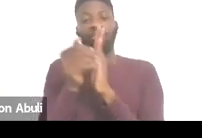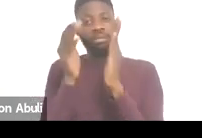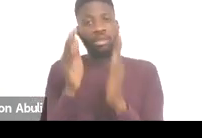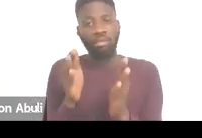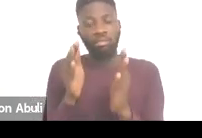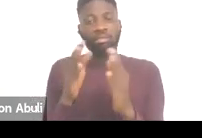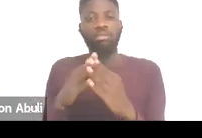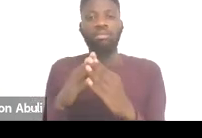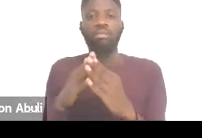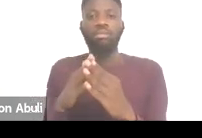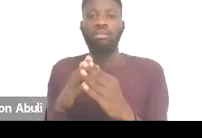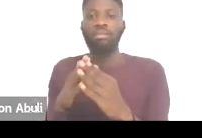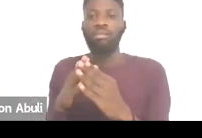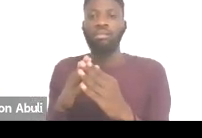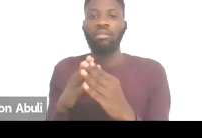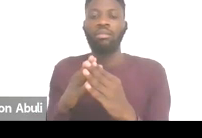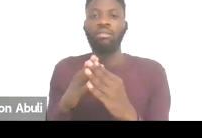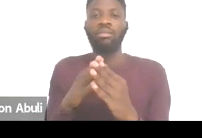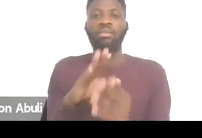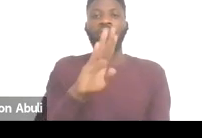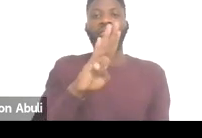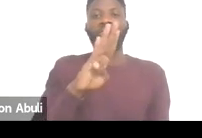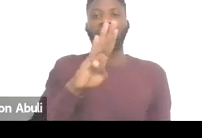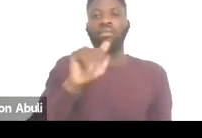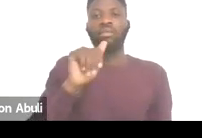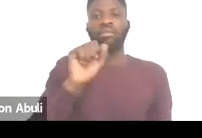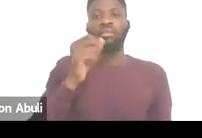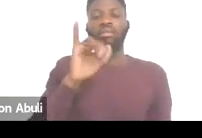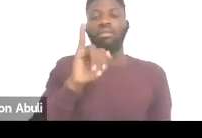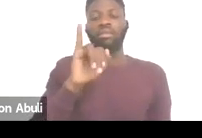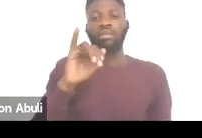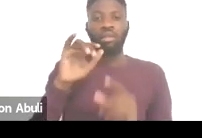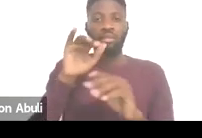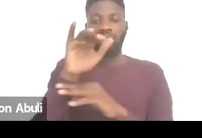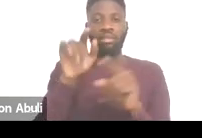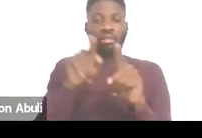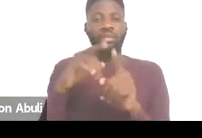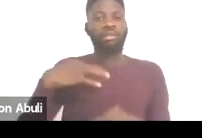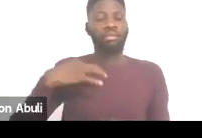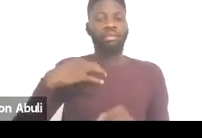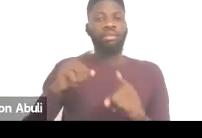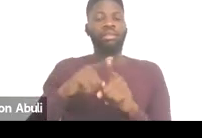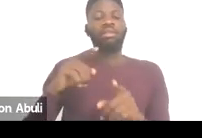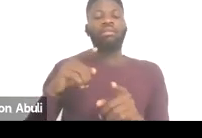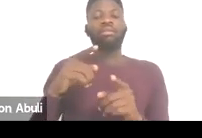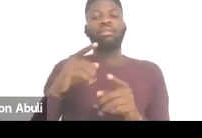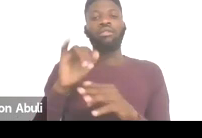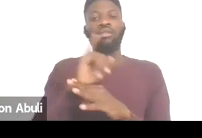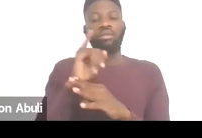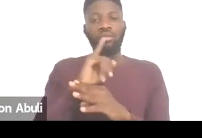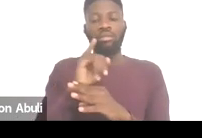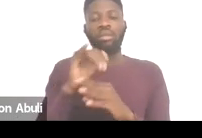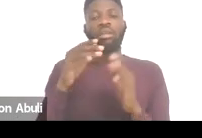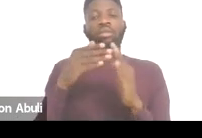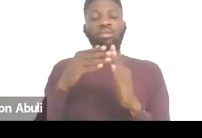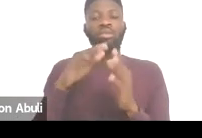Feras Bashir is asking, as an intern or as a volunteer at Achi, how can you deal with sexual harassment in the